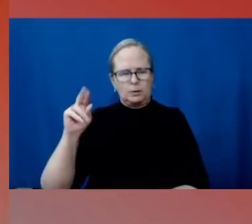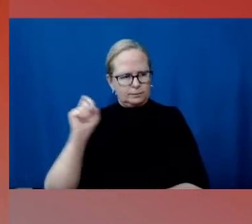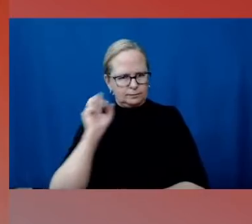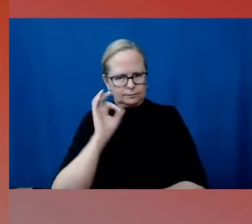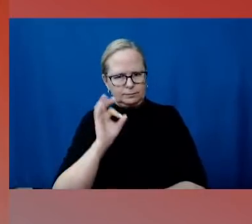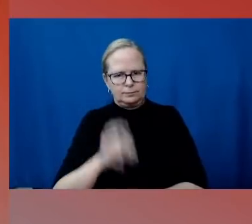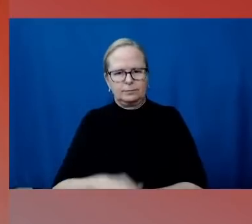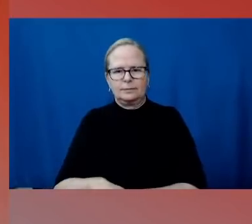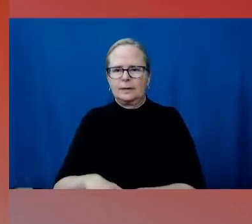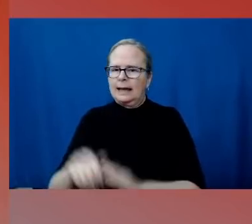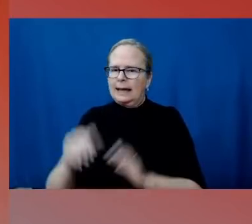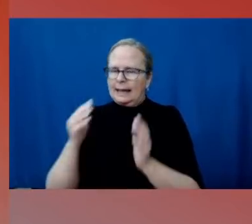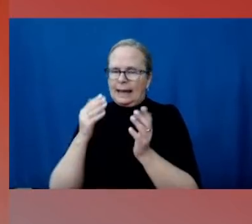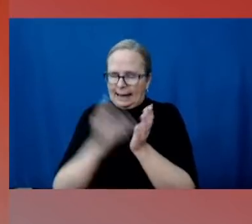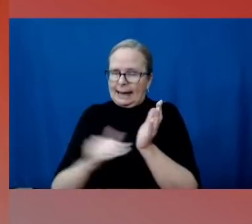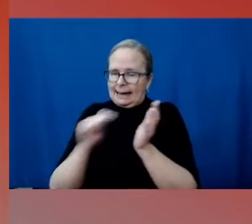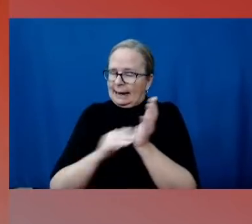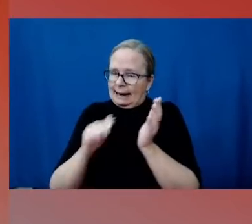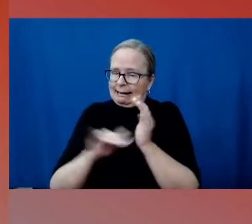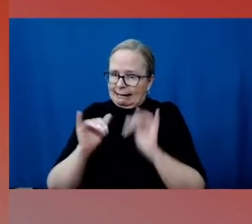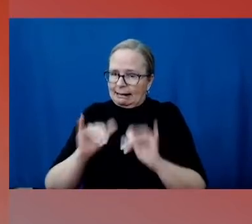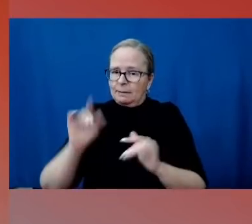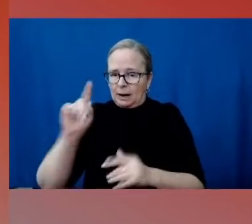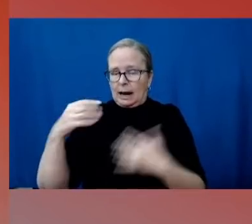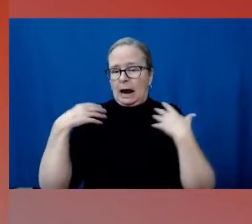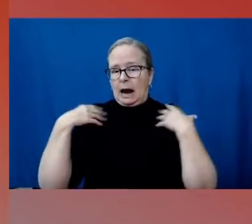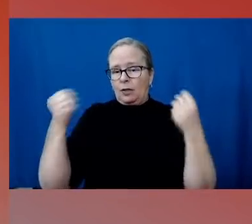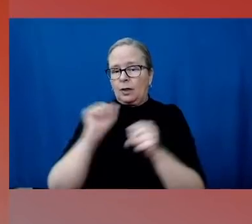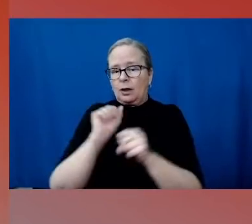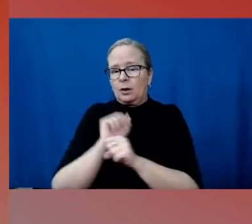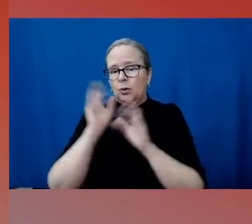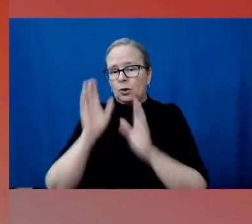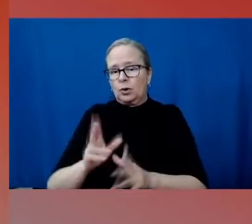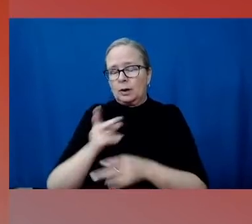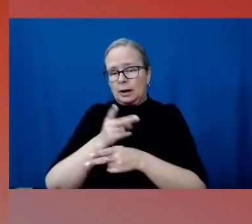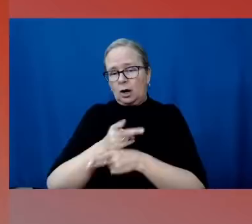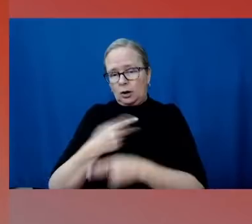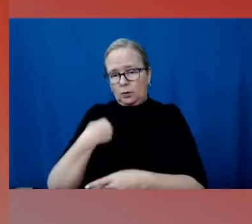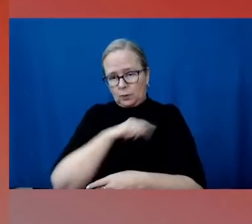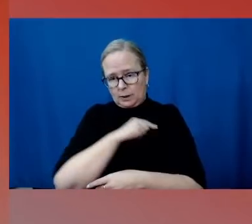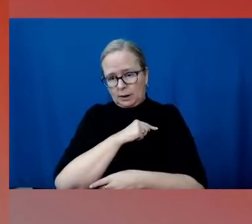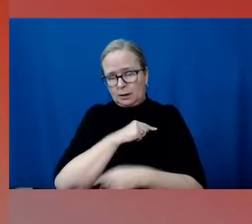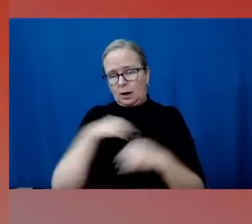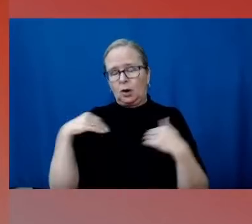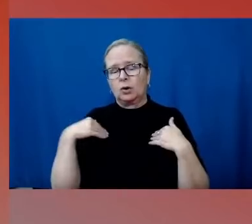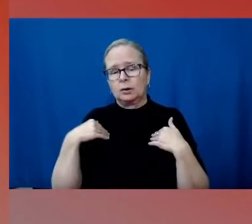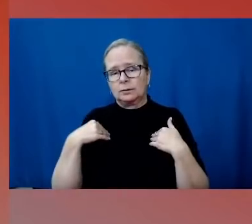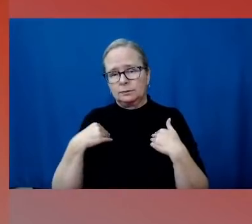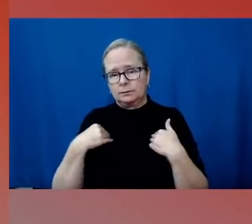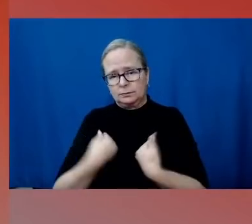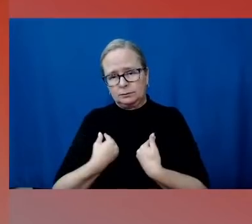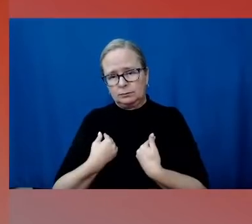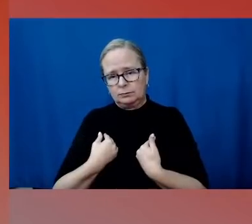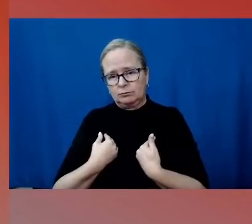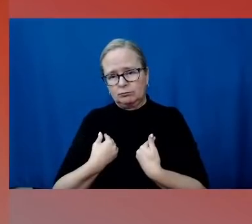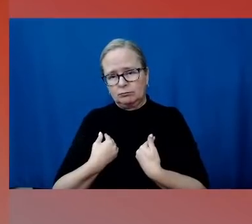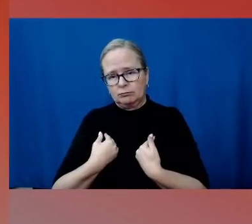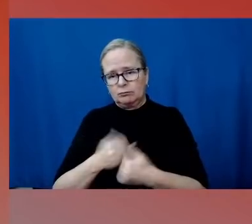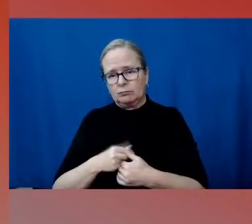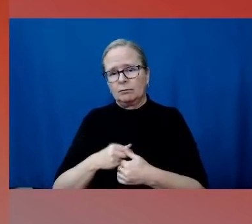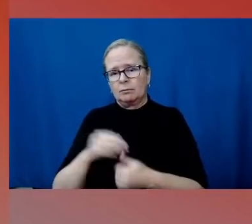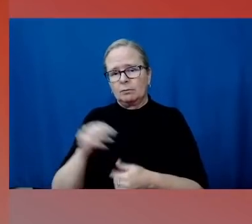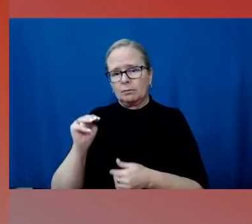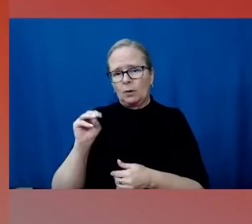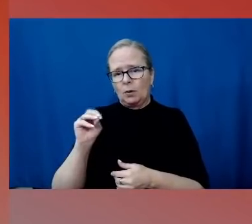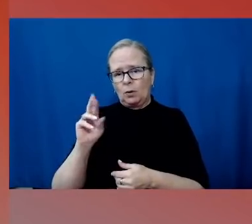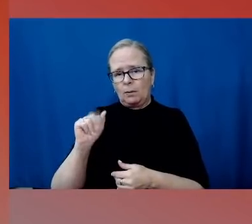Yeah, I mean, I think I'll just say, I've been saying it a lot, but the healthcare workers, we're in this with everybody. We're tired,